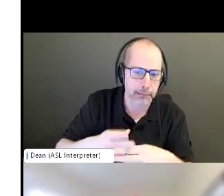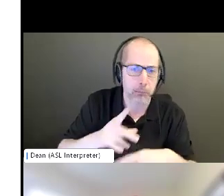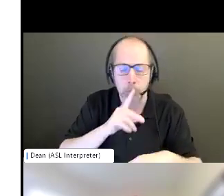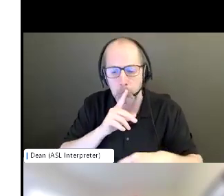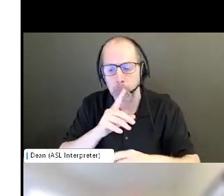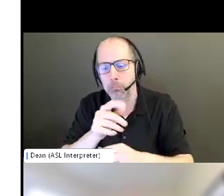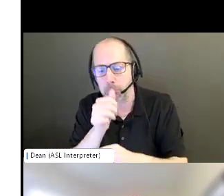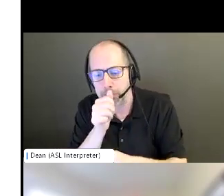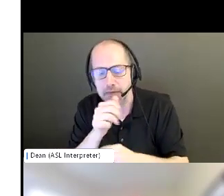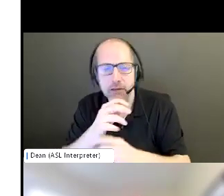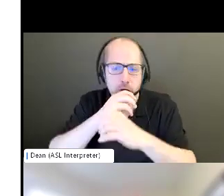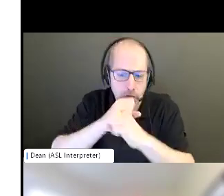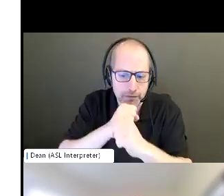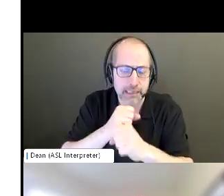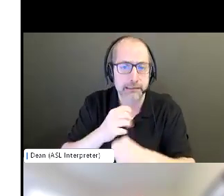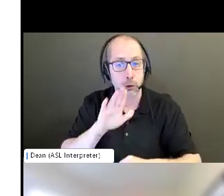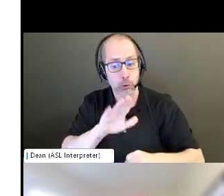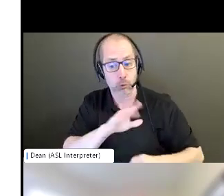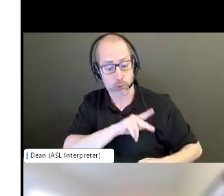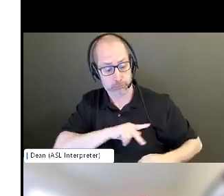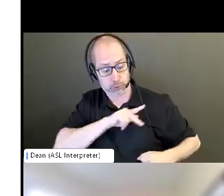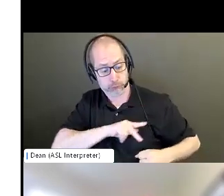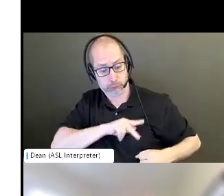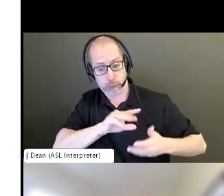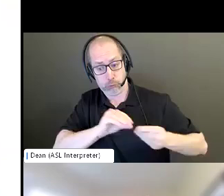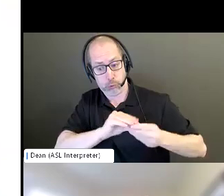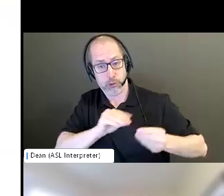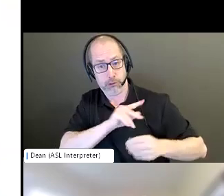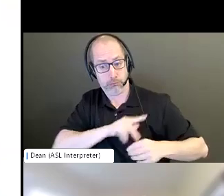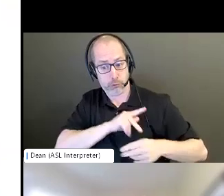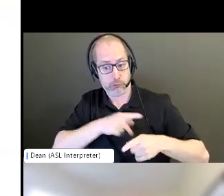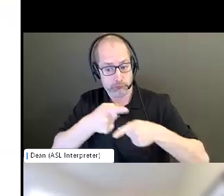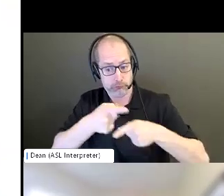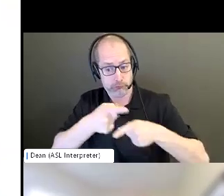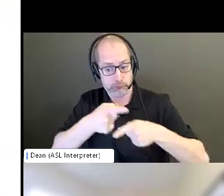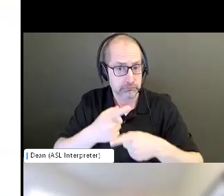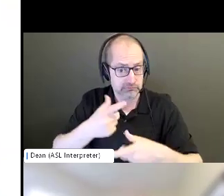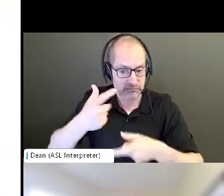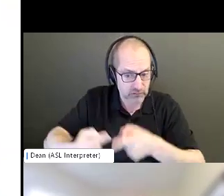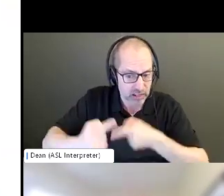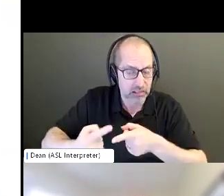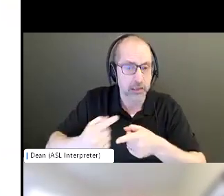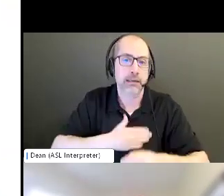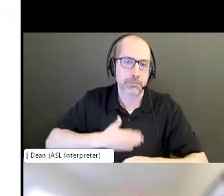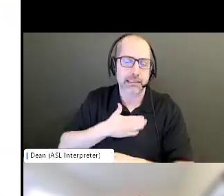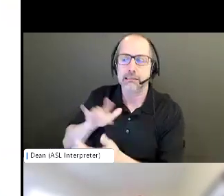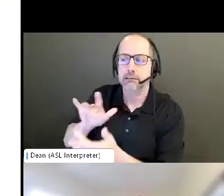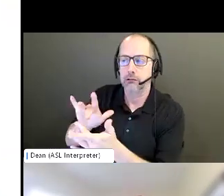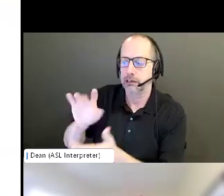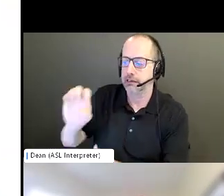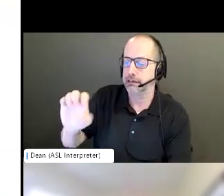that you would like to speak with us about and you're having difficulties resolving, please reach out to Elder Abuse Prevention